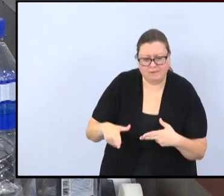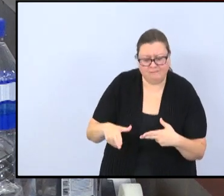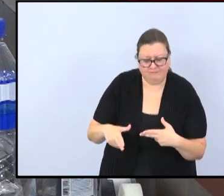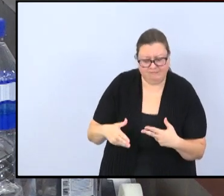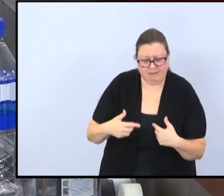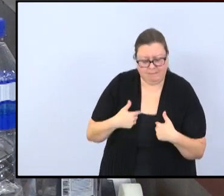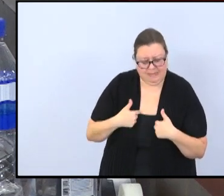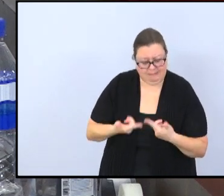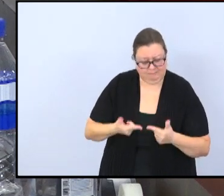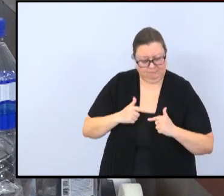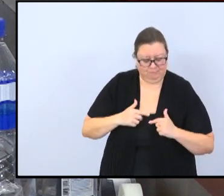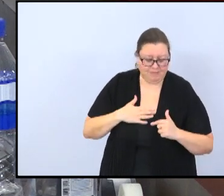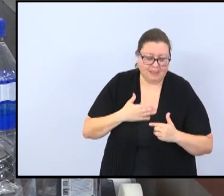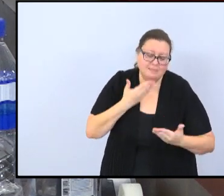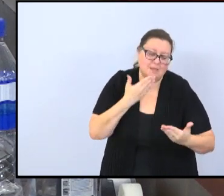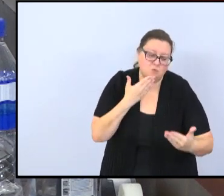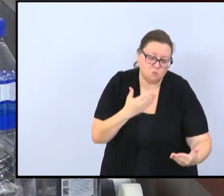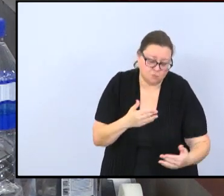thank you.